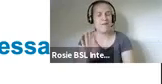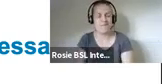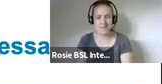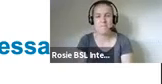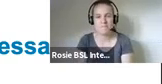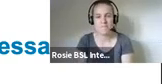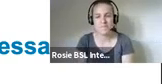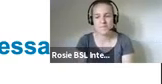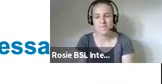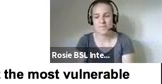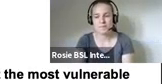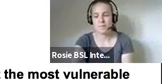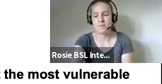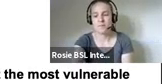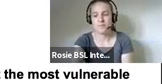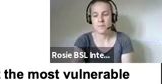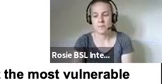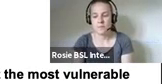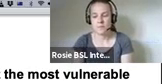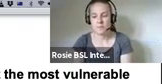Next slide.